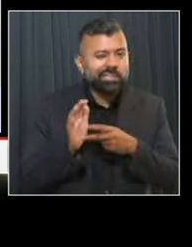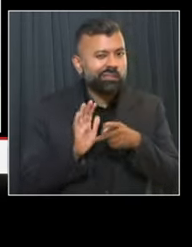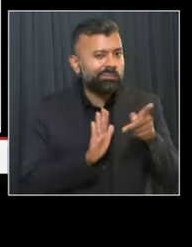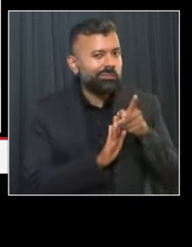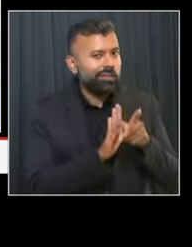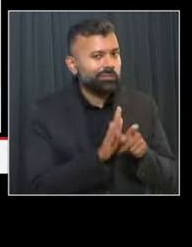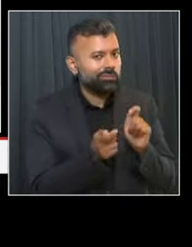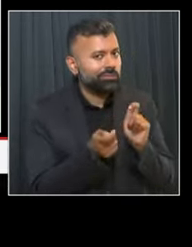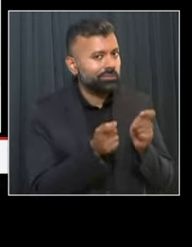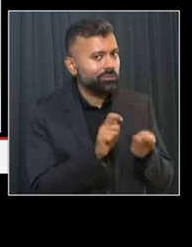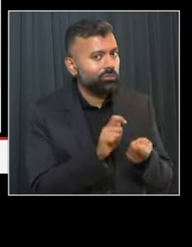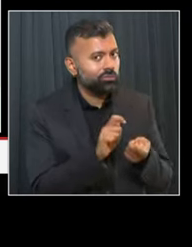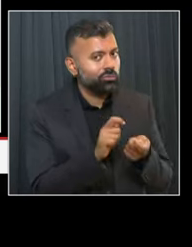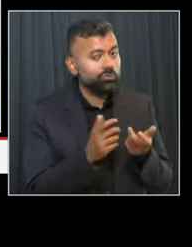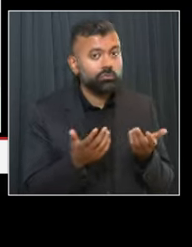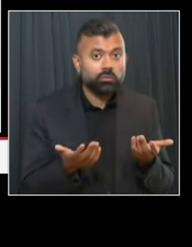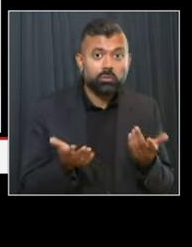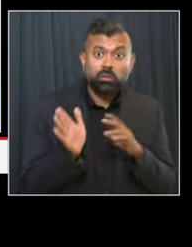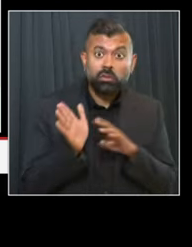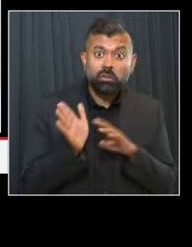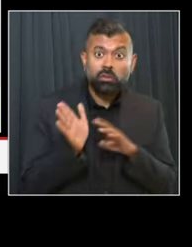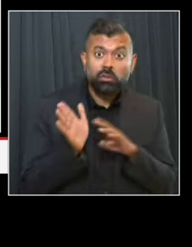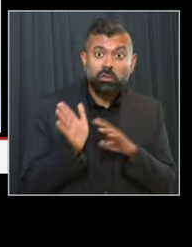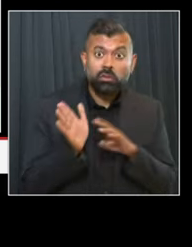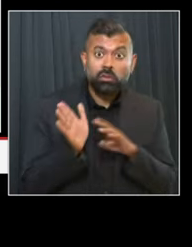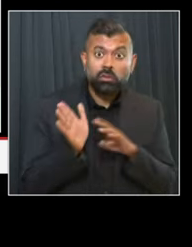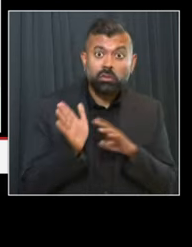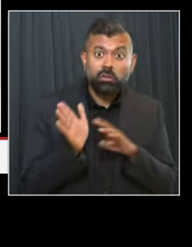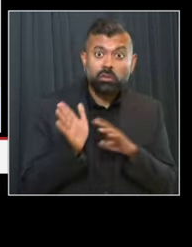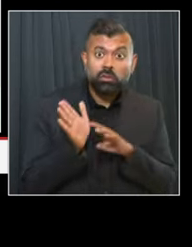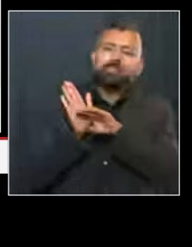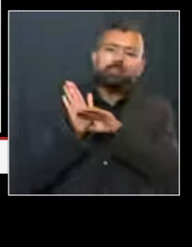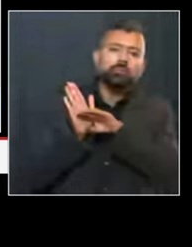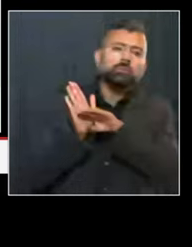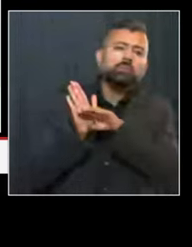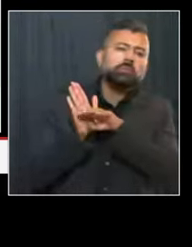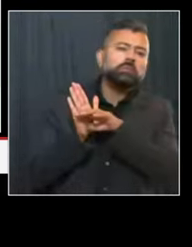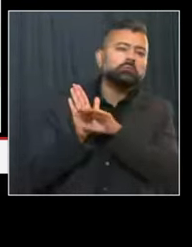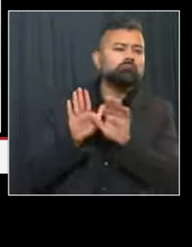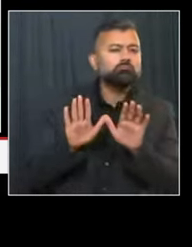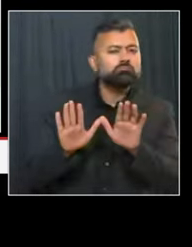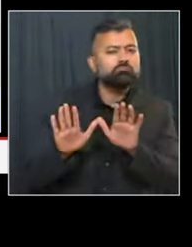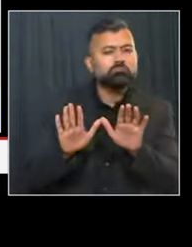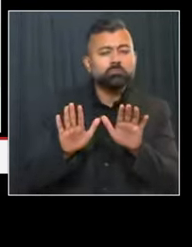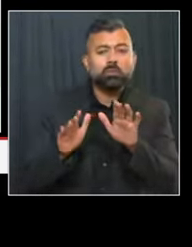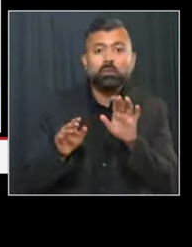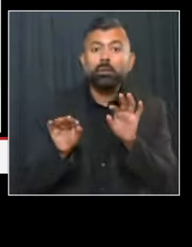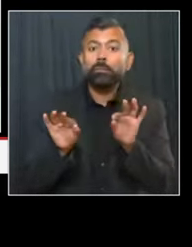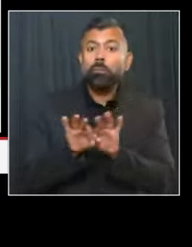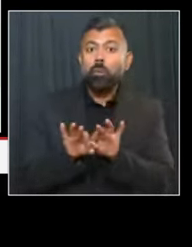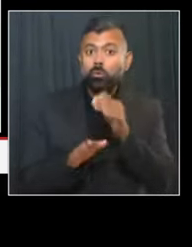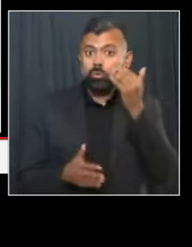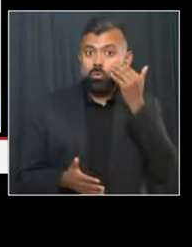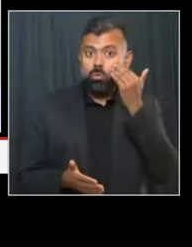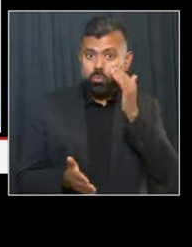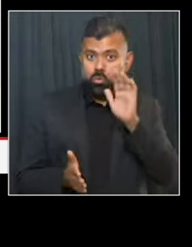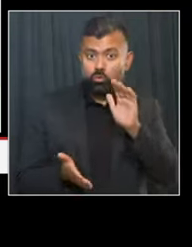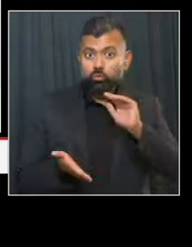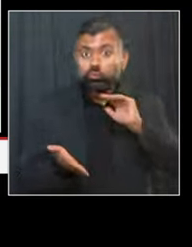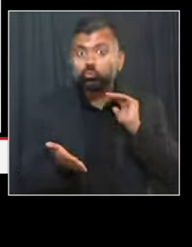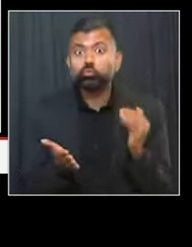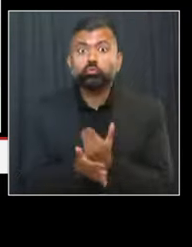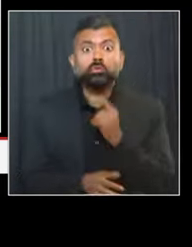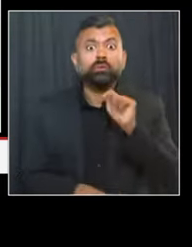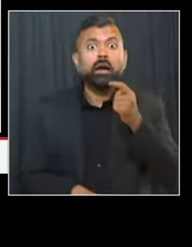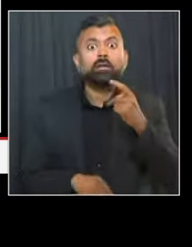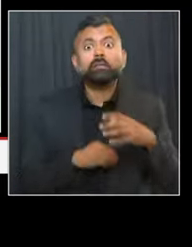otherwise experienced. Importantly, we did not introduce any new taxes. We captured unbudgeted revenues, and we repurposed